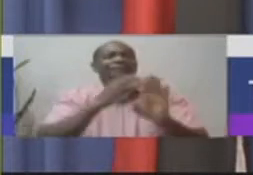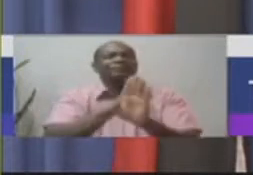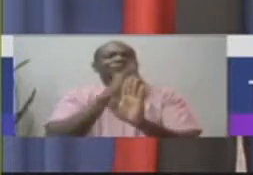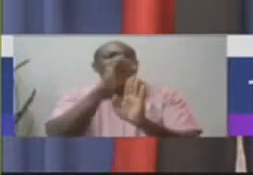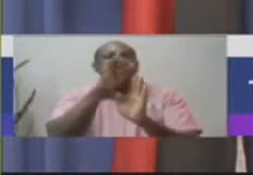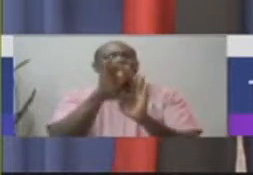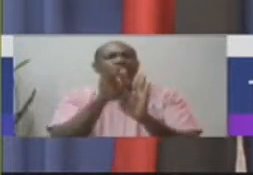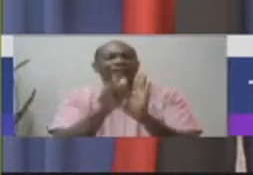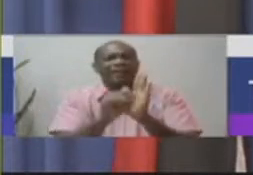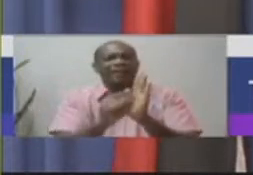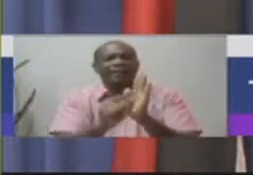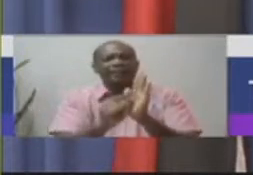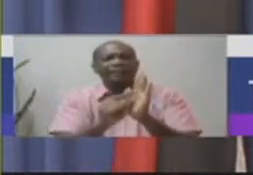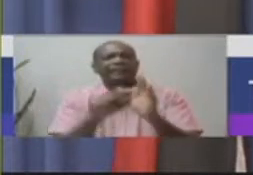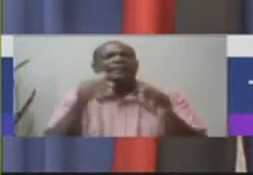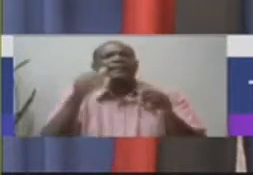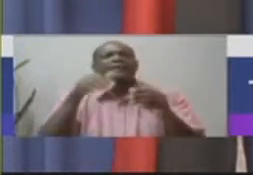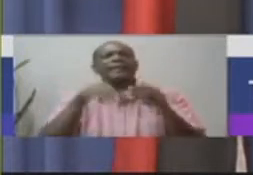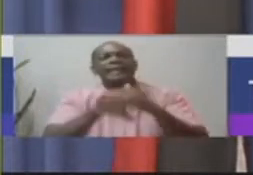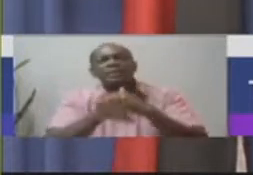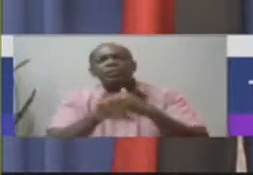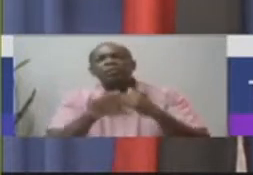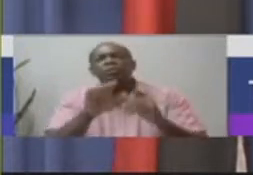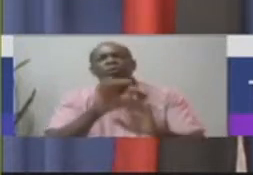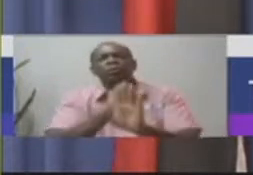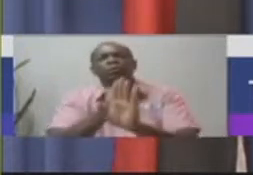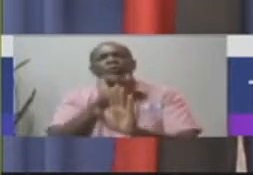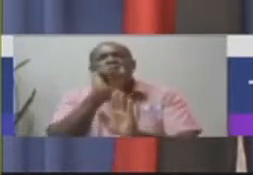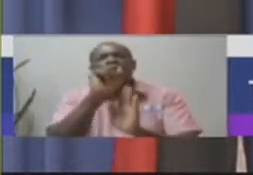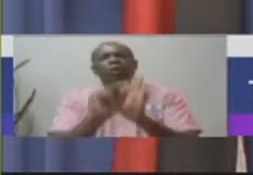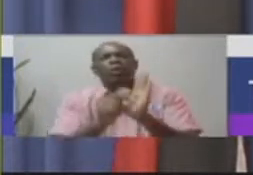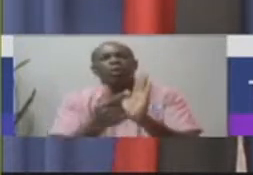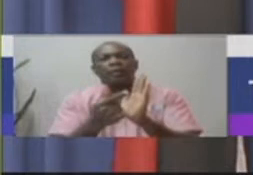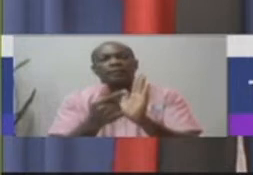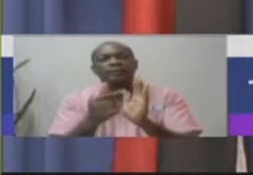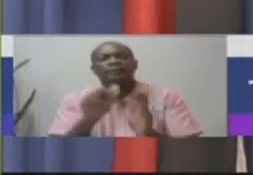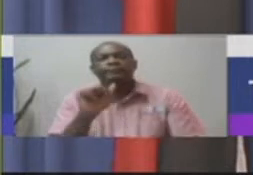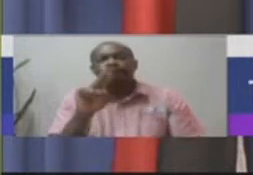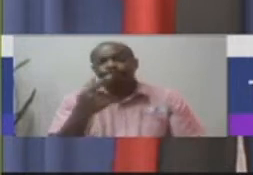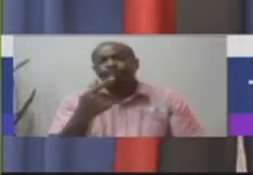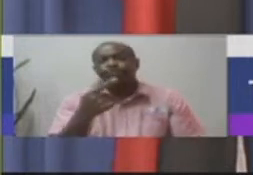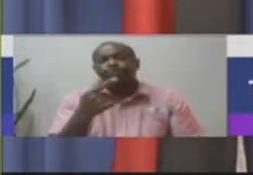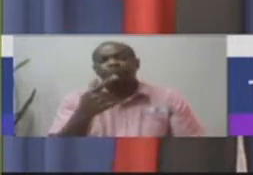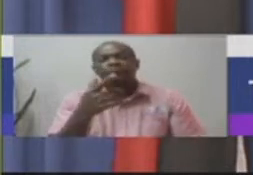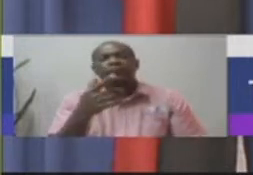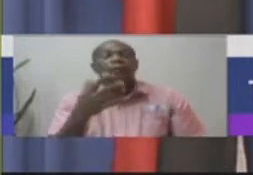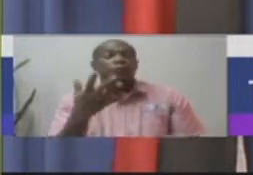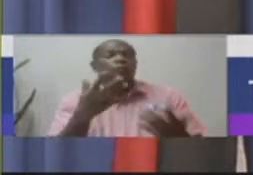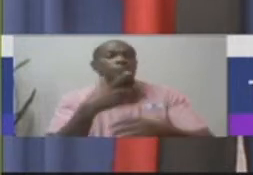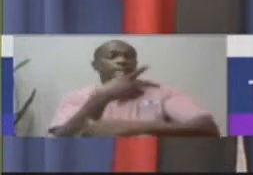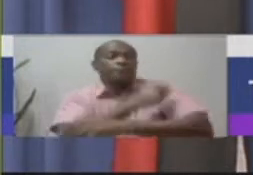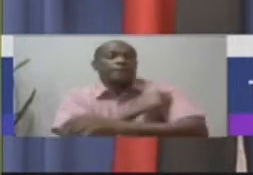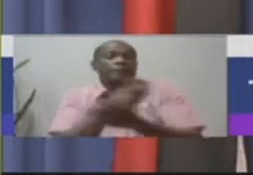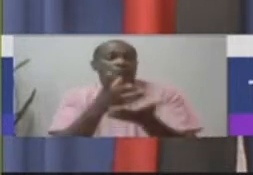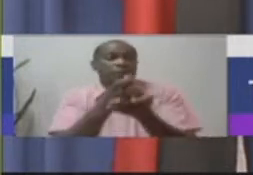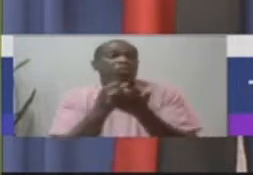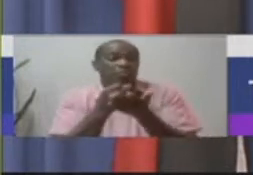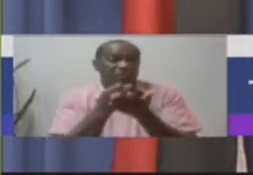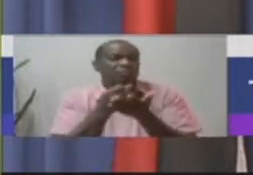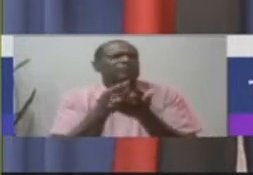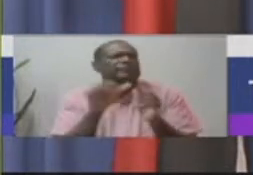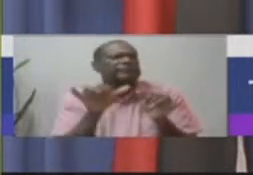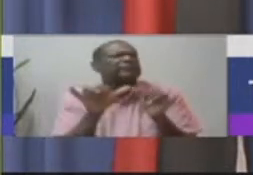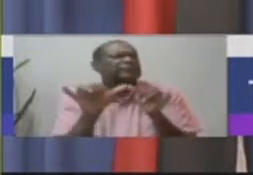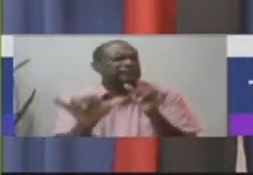With respect to vaccine procurement, the Minister mentioned that we are still doing some first